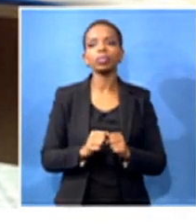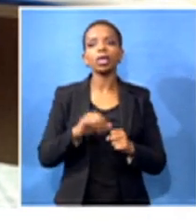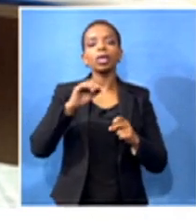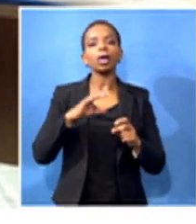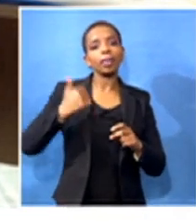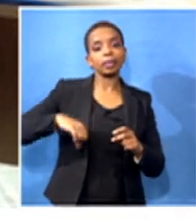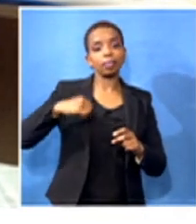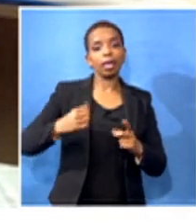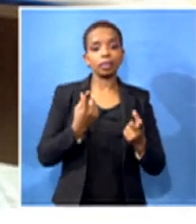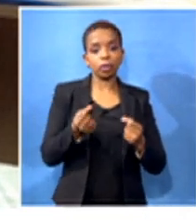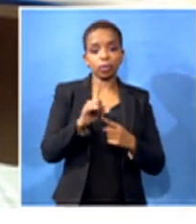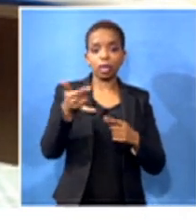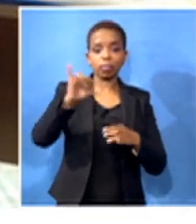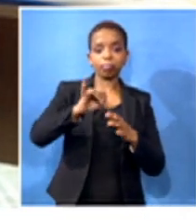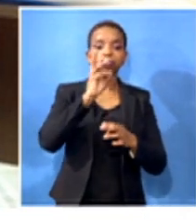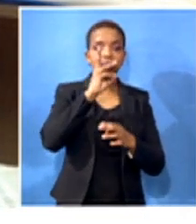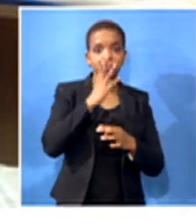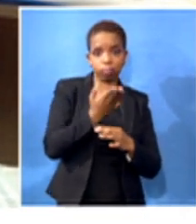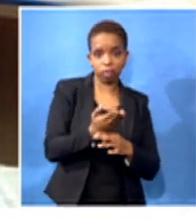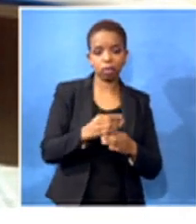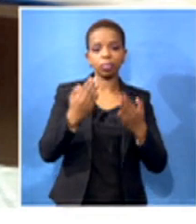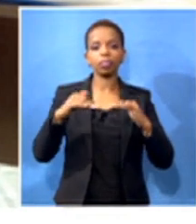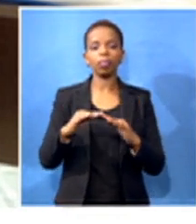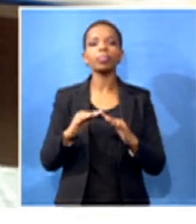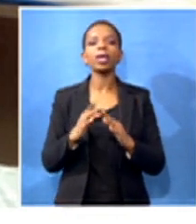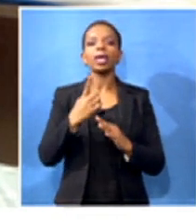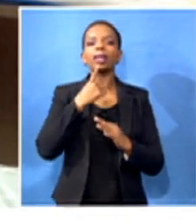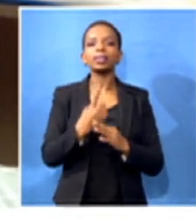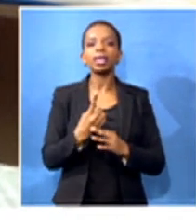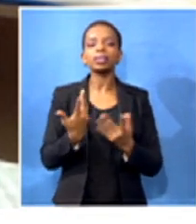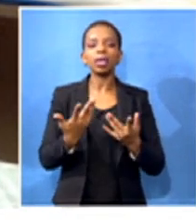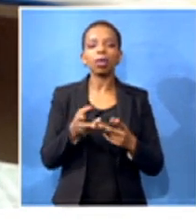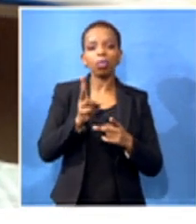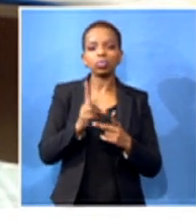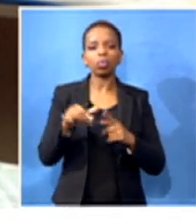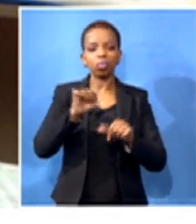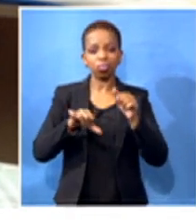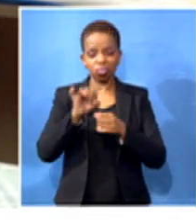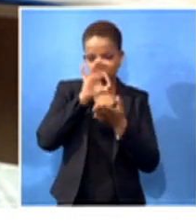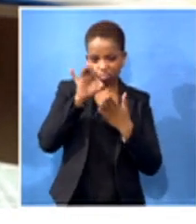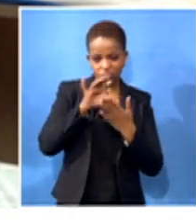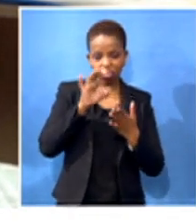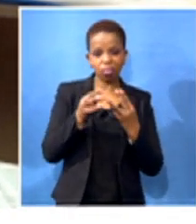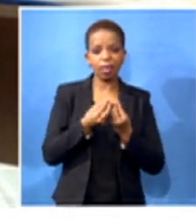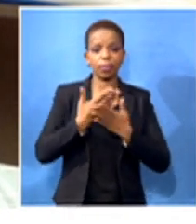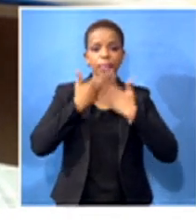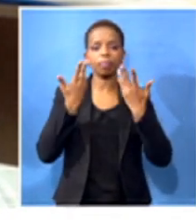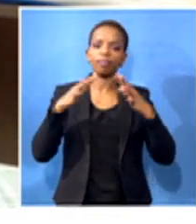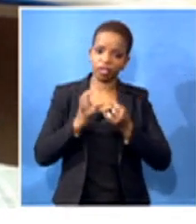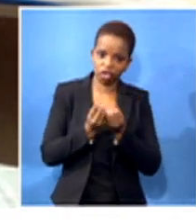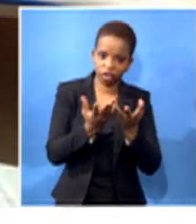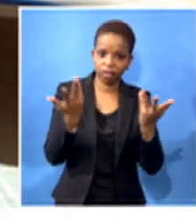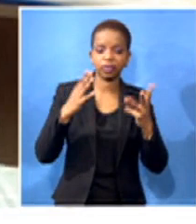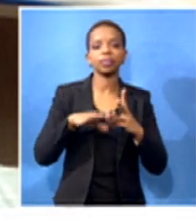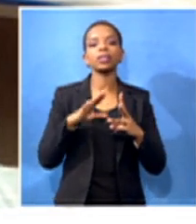ablution facilities. The chemical mobile toilet has been sent to the school. There was an issue of the outstanding